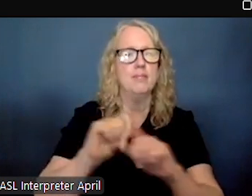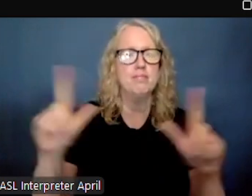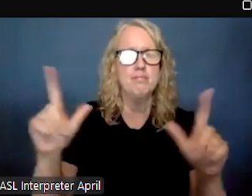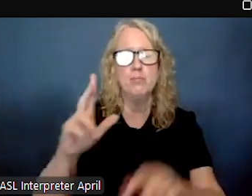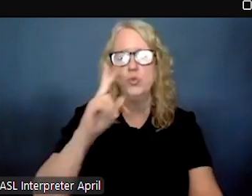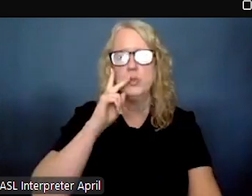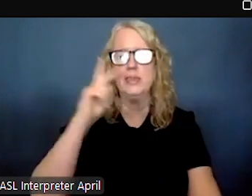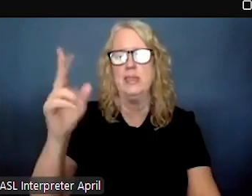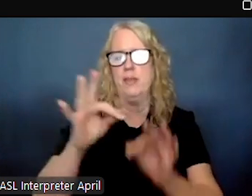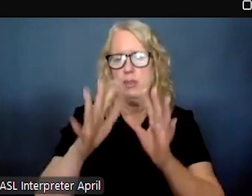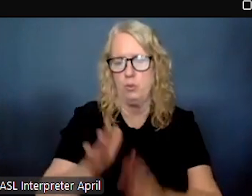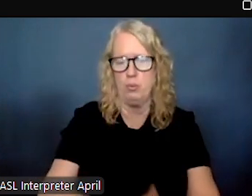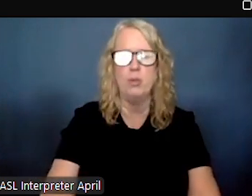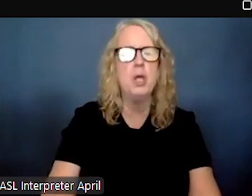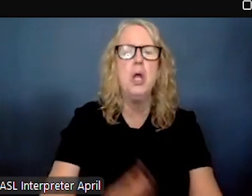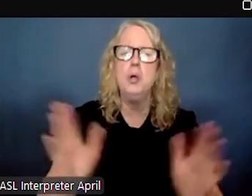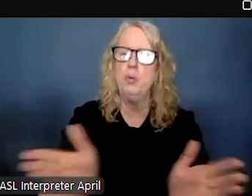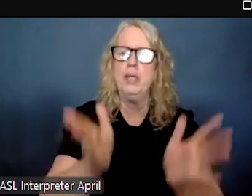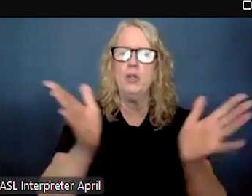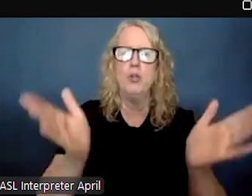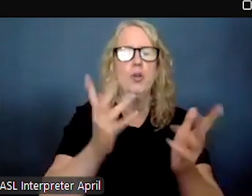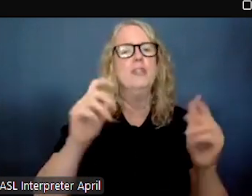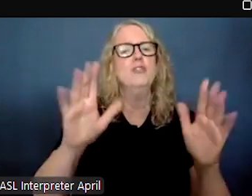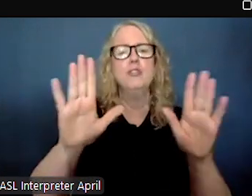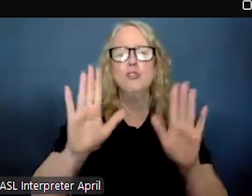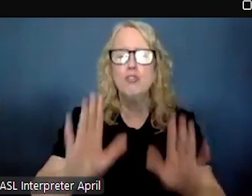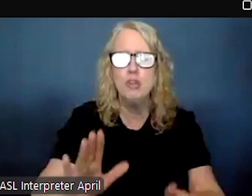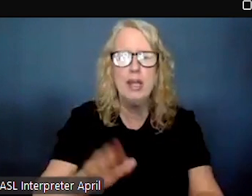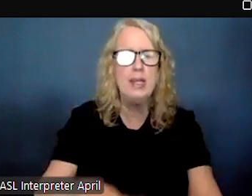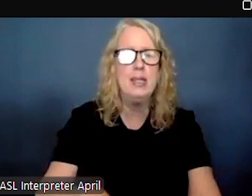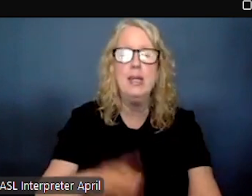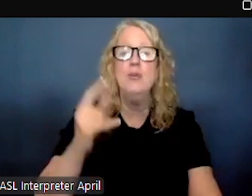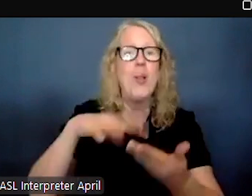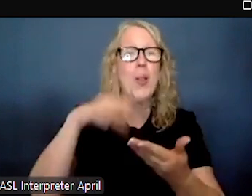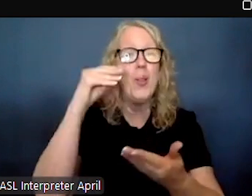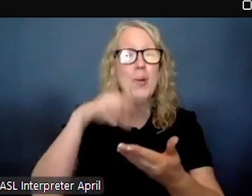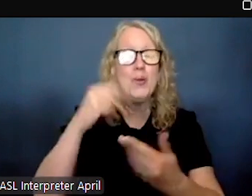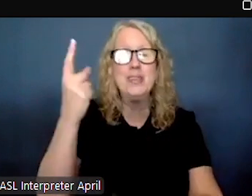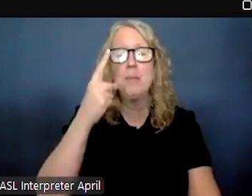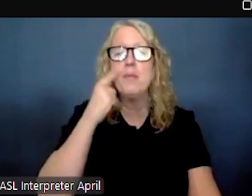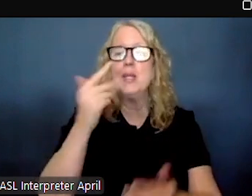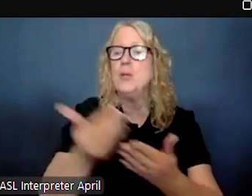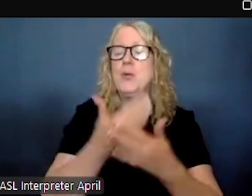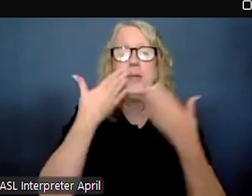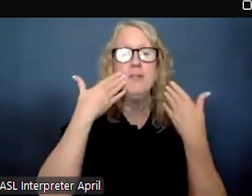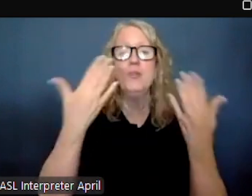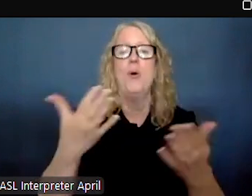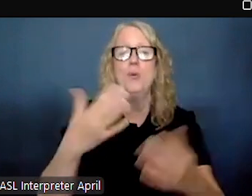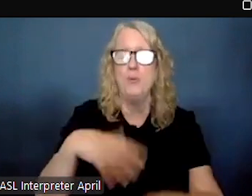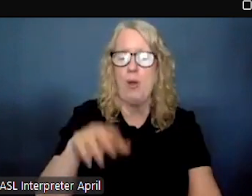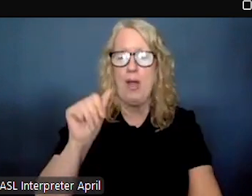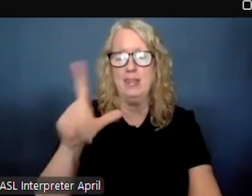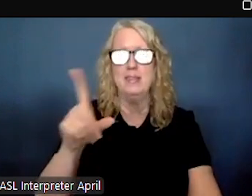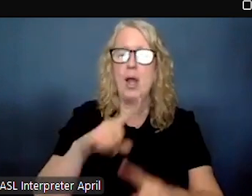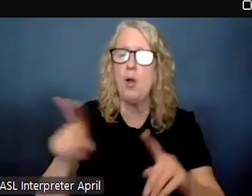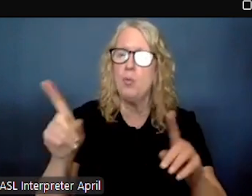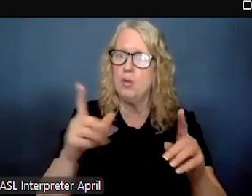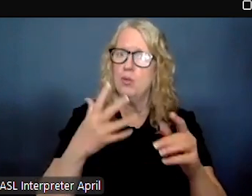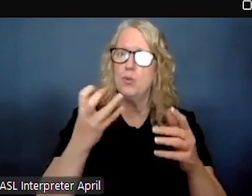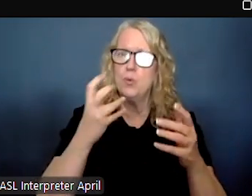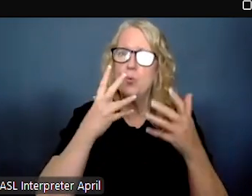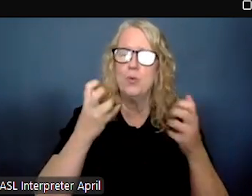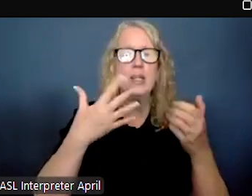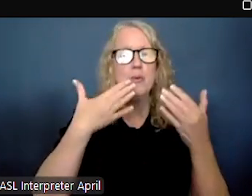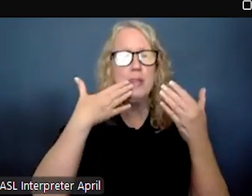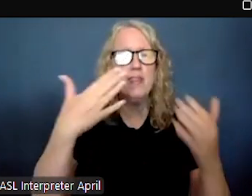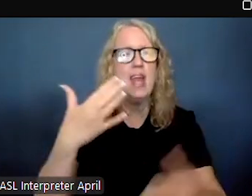ASL feature. And we encourage that. It's great to even learn something new, even if you don't know ASL, but we're just really thank